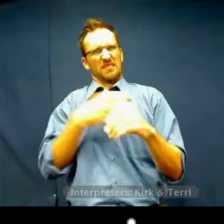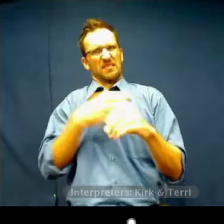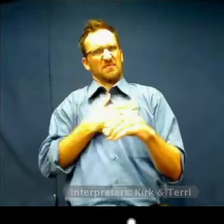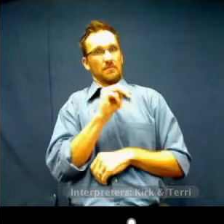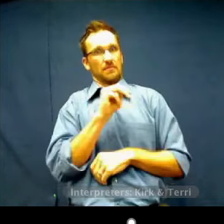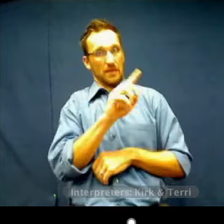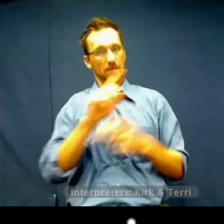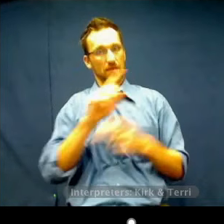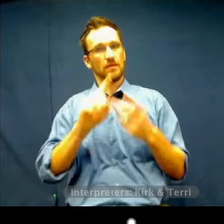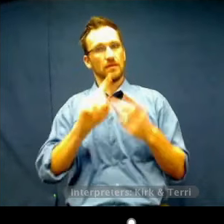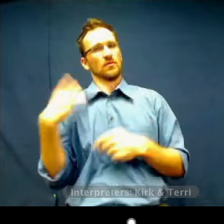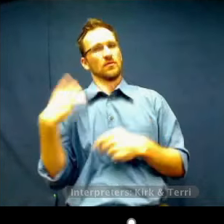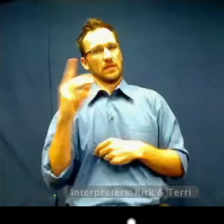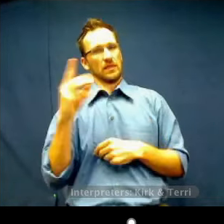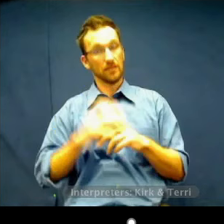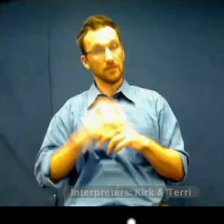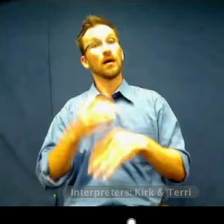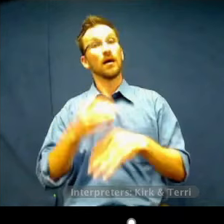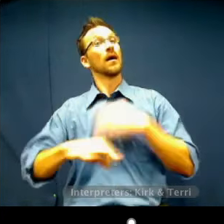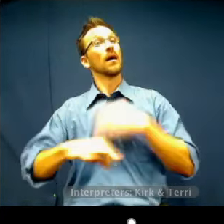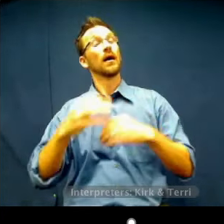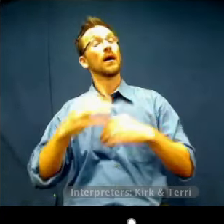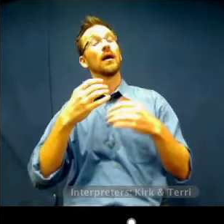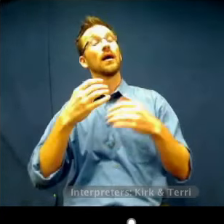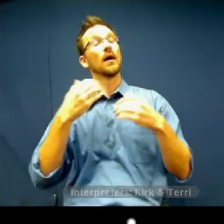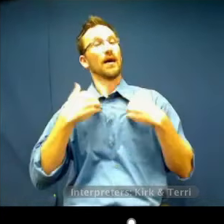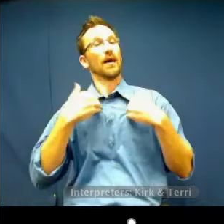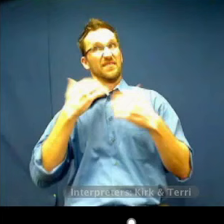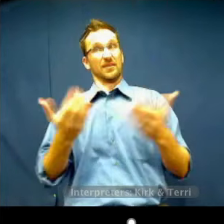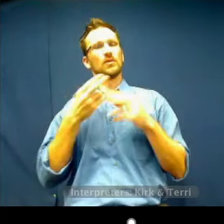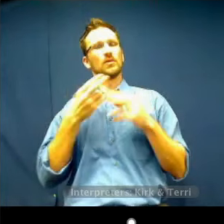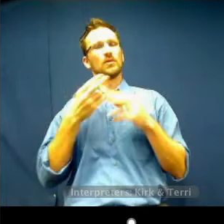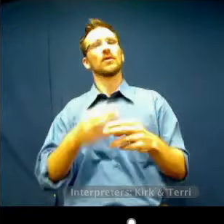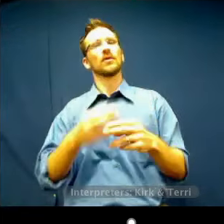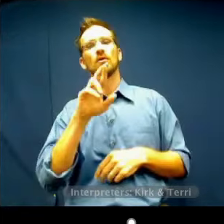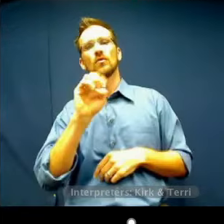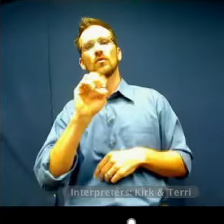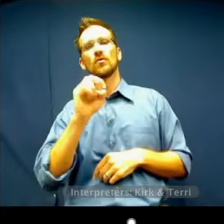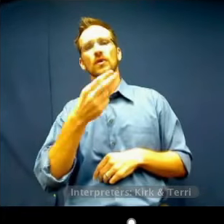they do have is called rehabilitative alimony, or